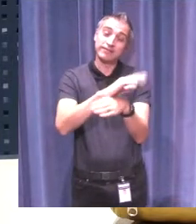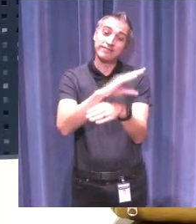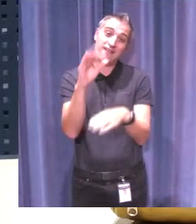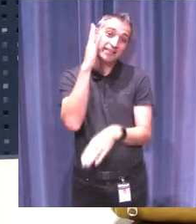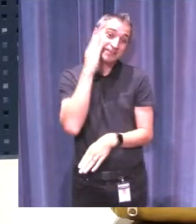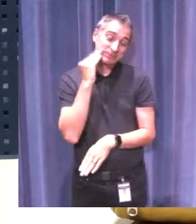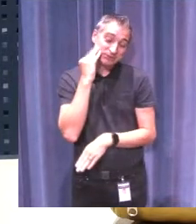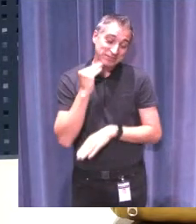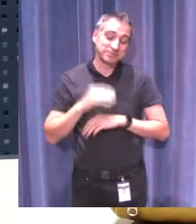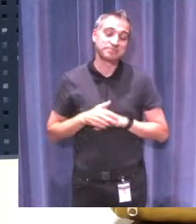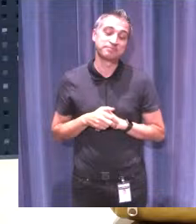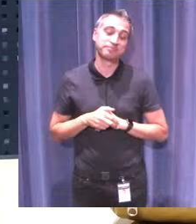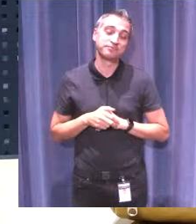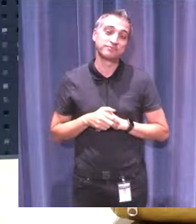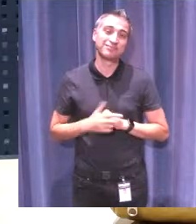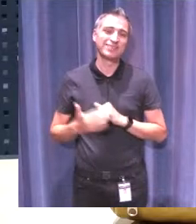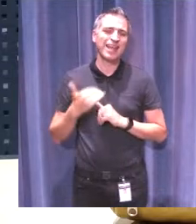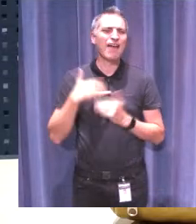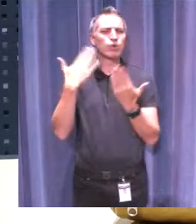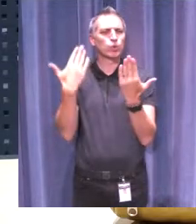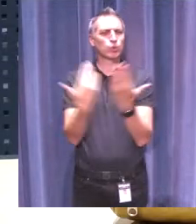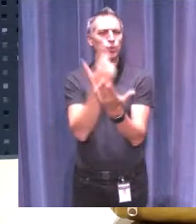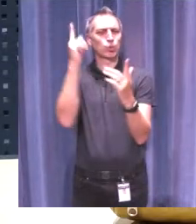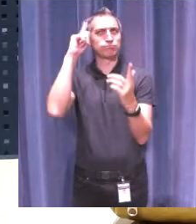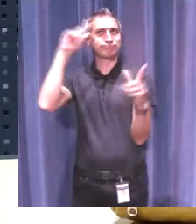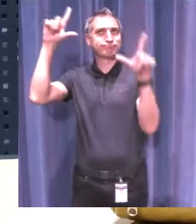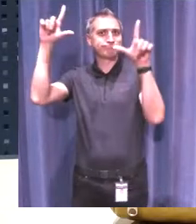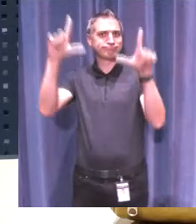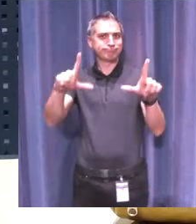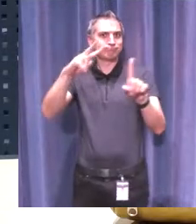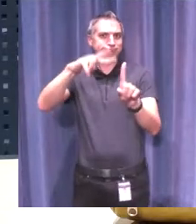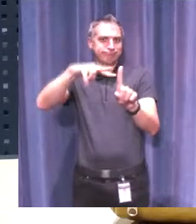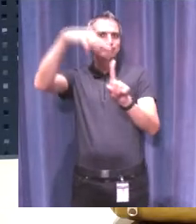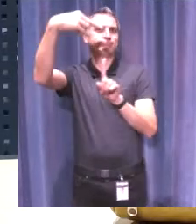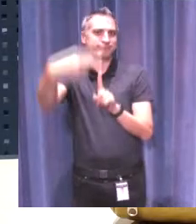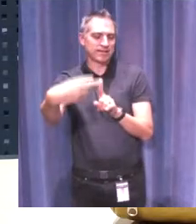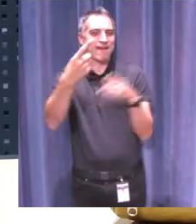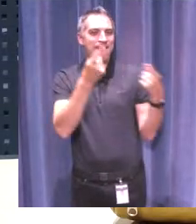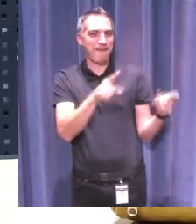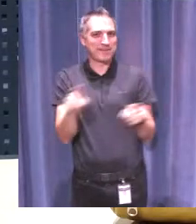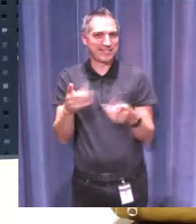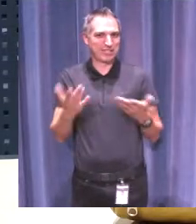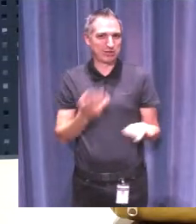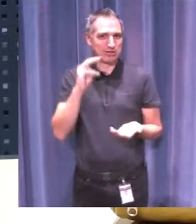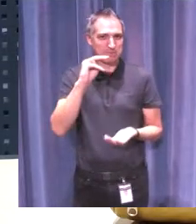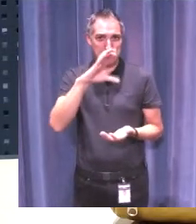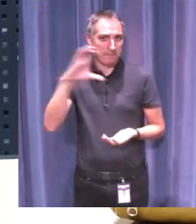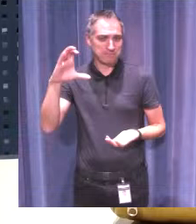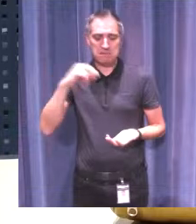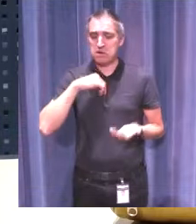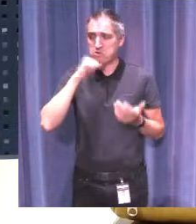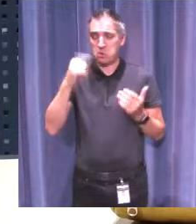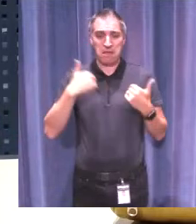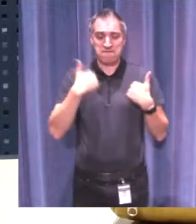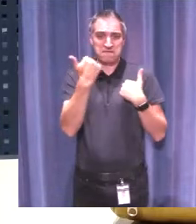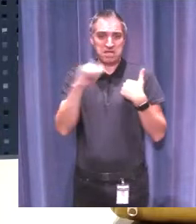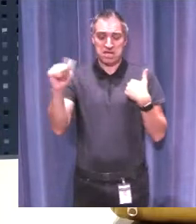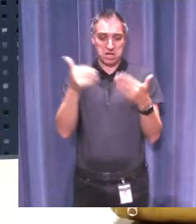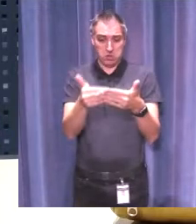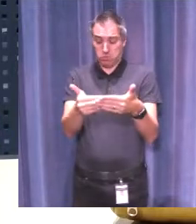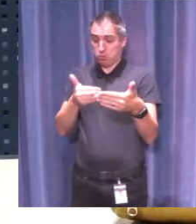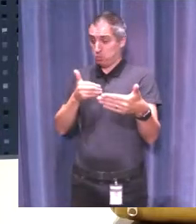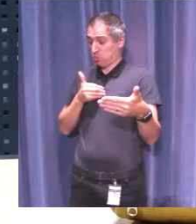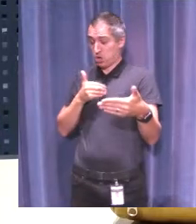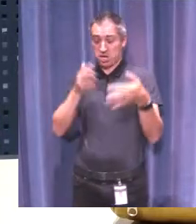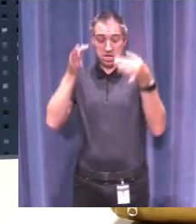also bring a fresh view to what's happening here at Mott. I don't have a preconceived ideas, although I